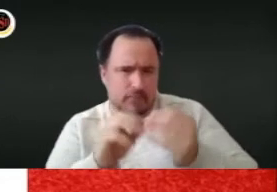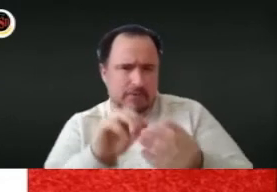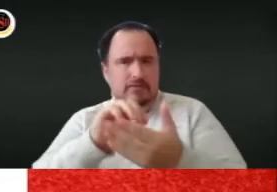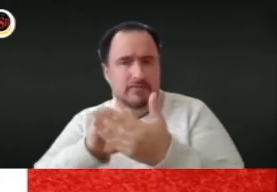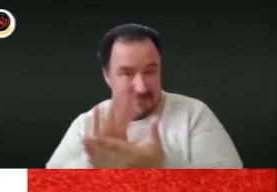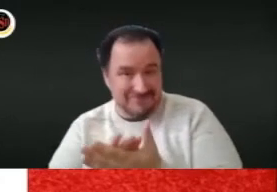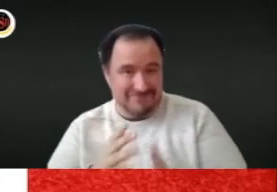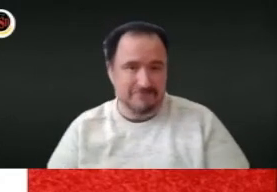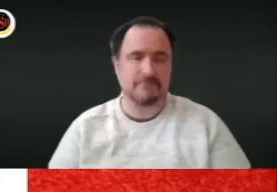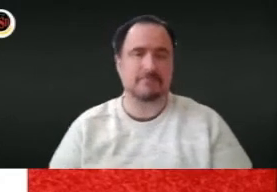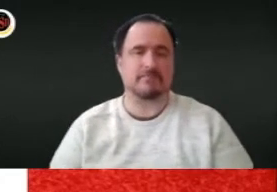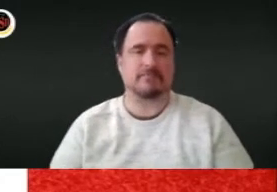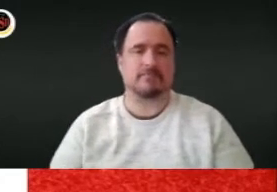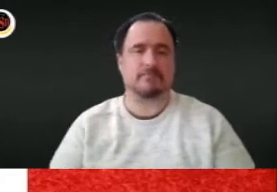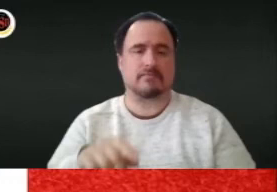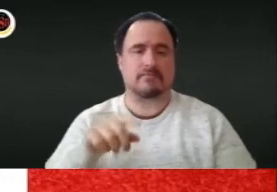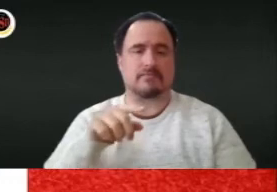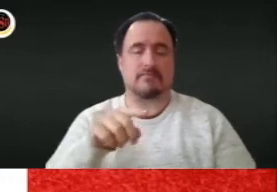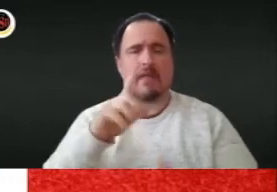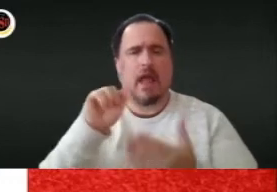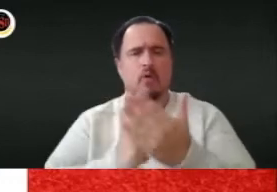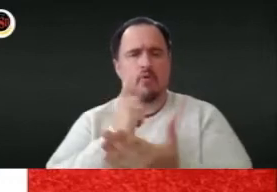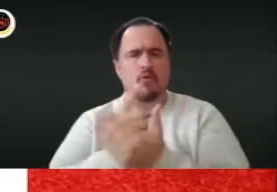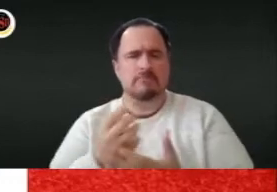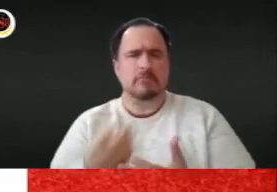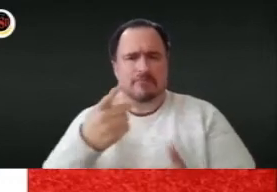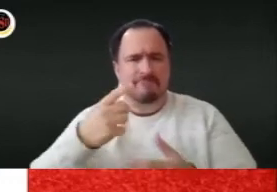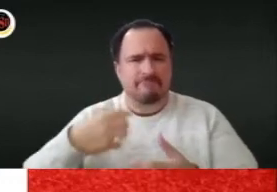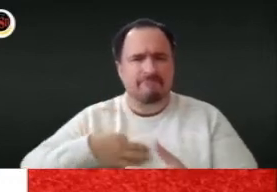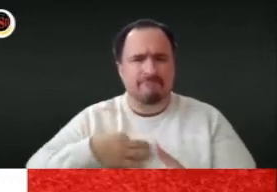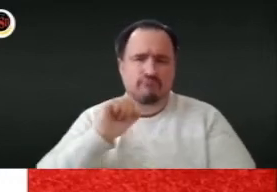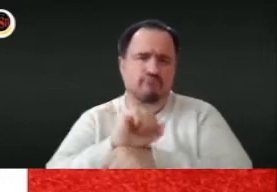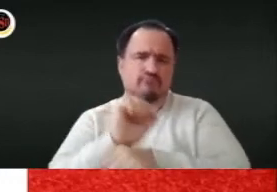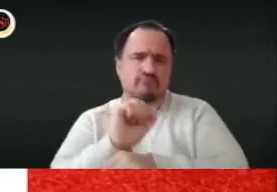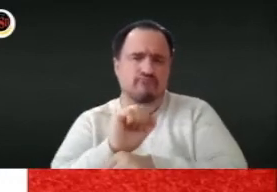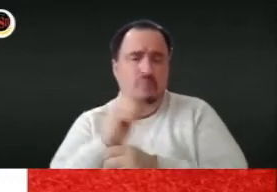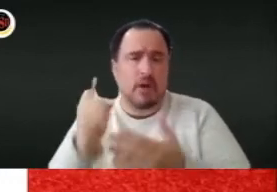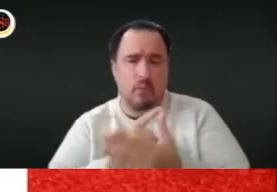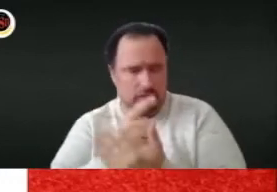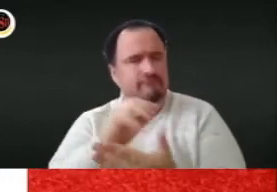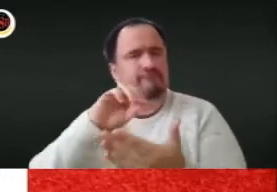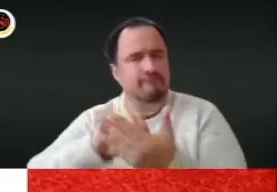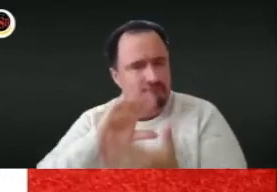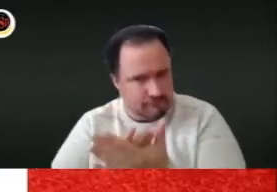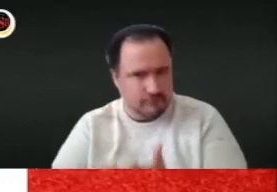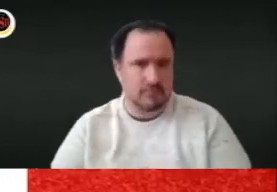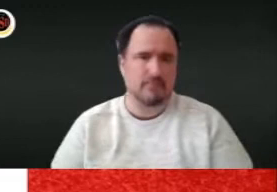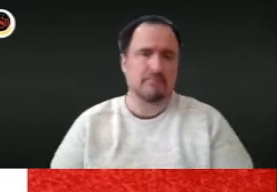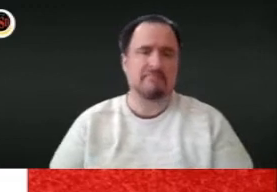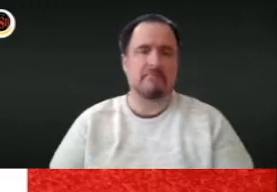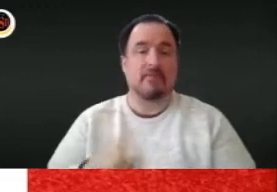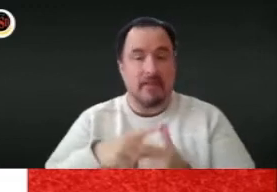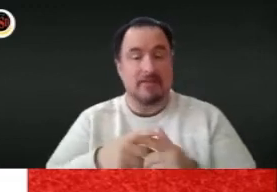some information. So put down their name and contact information. And then send it to me and I will approve.